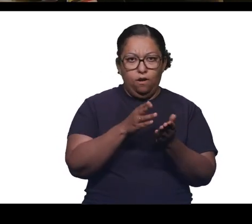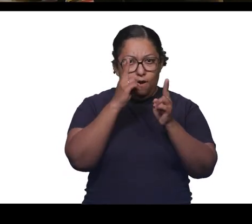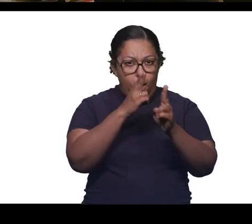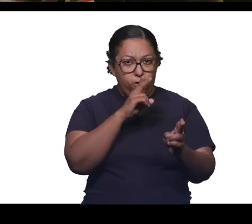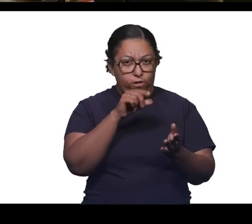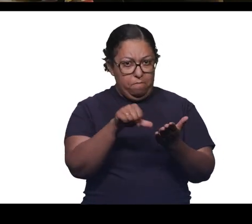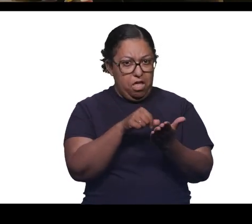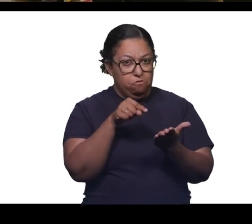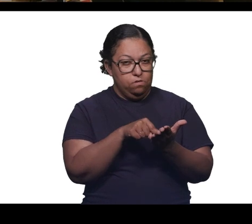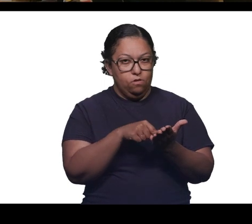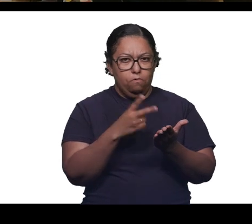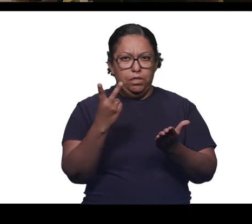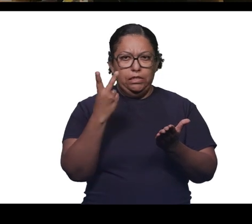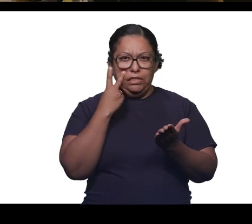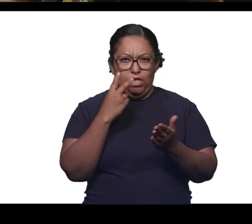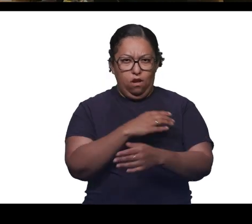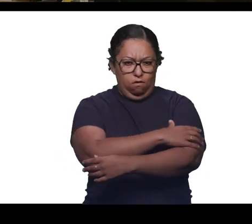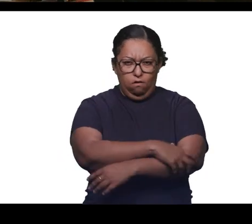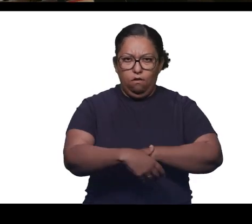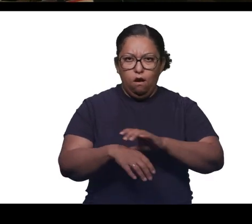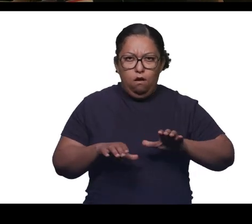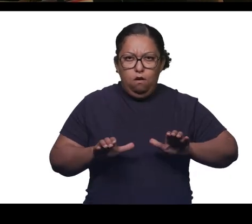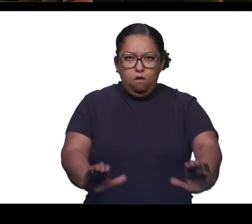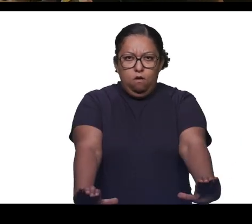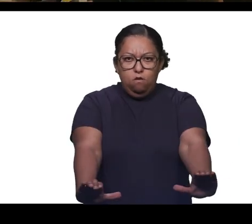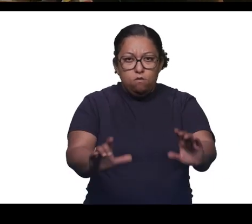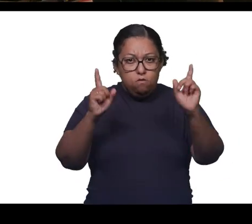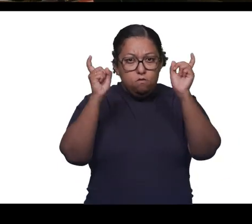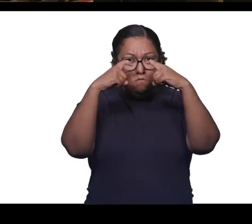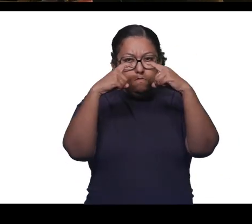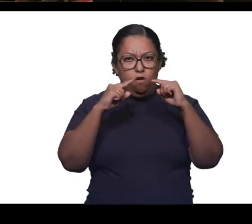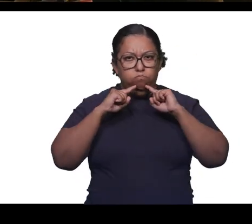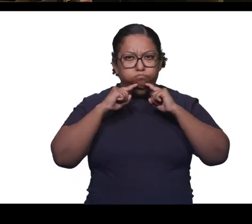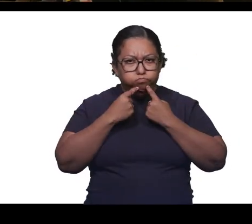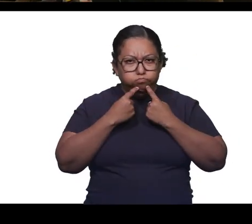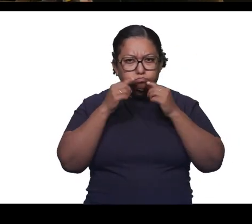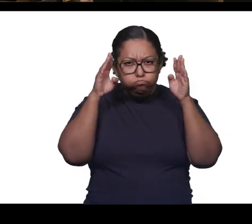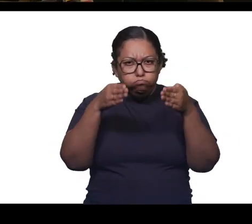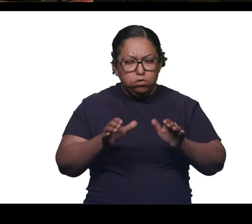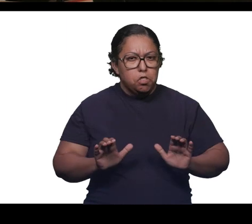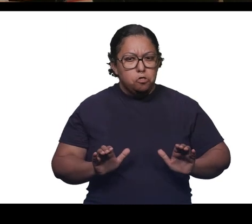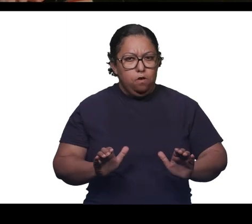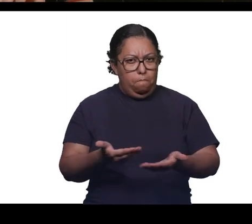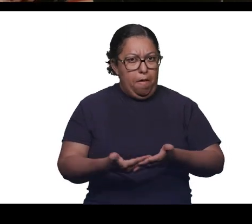arms, furrowed brow, very kind of intent focus on our girl, kind of shoving that little